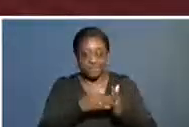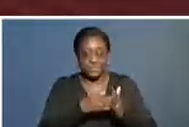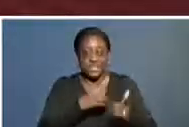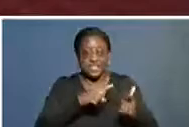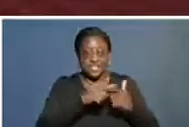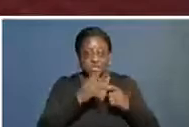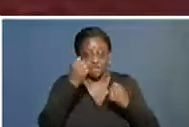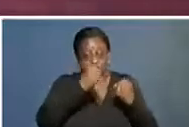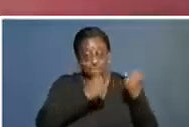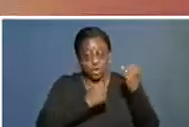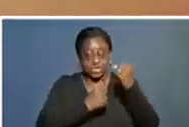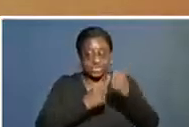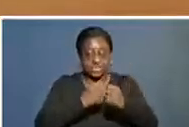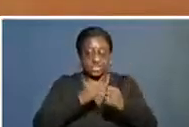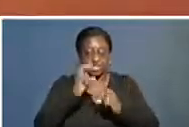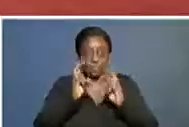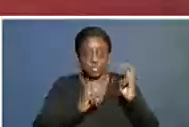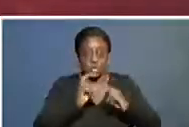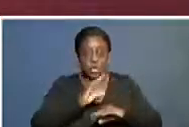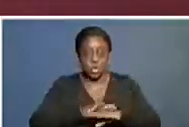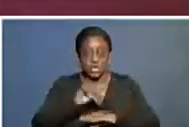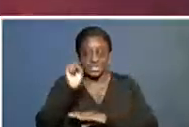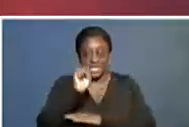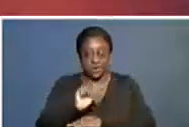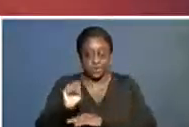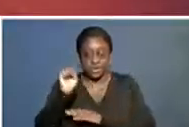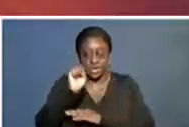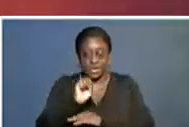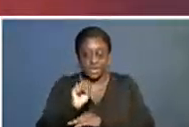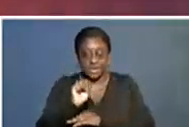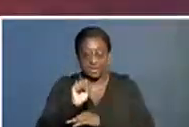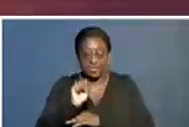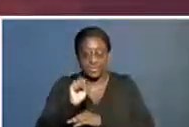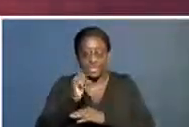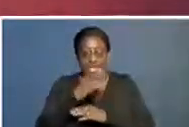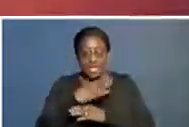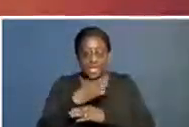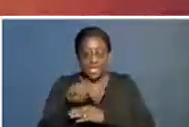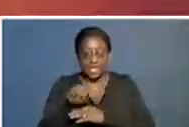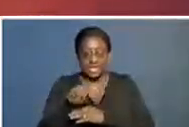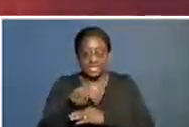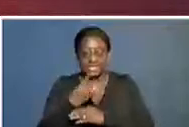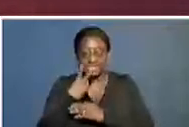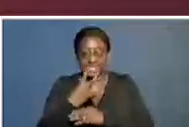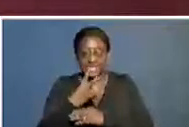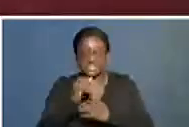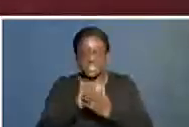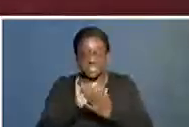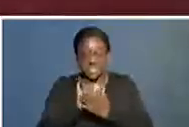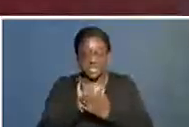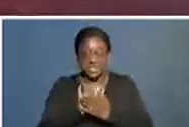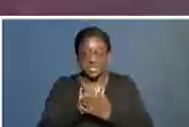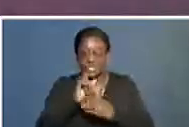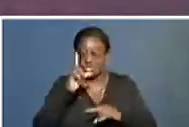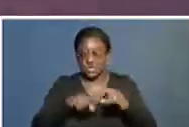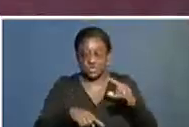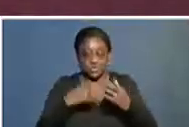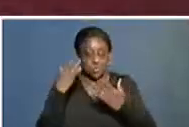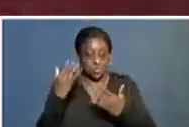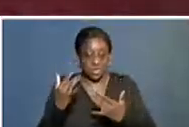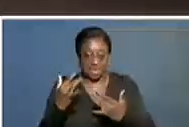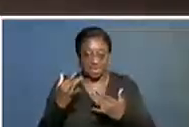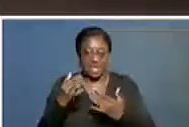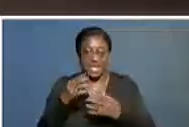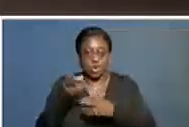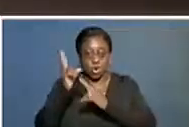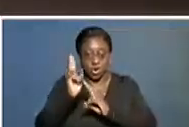Sir Boxing Championship on Saturday, September 24th at the National Boxing Stadium, and organizers say they couldn't find a better